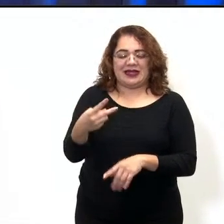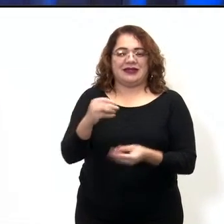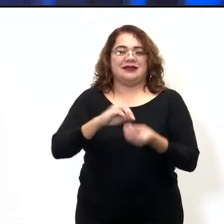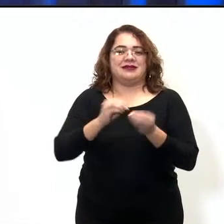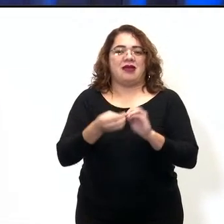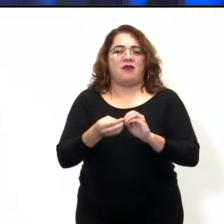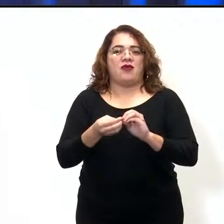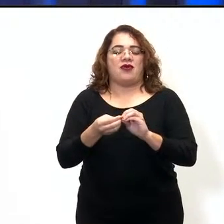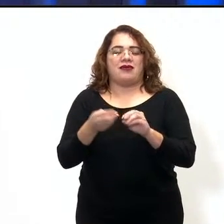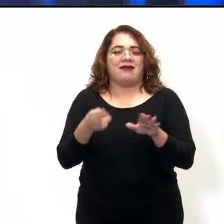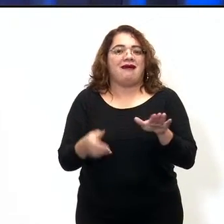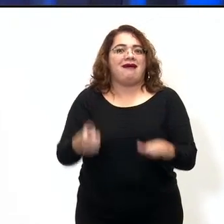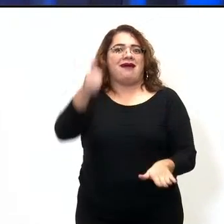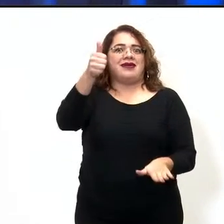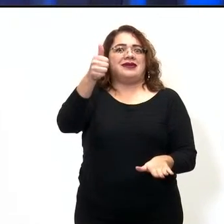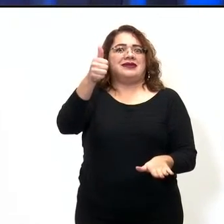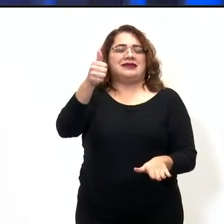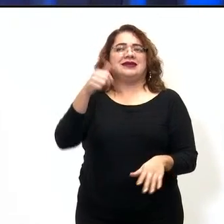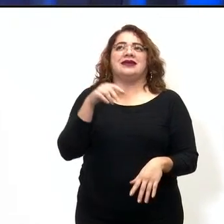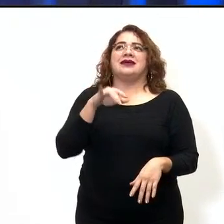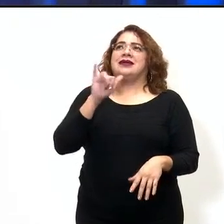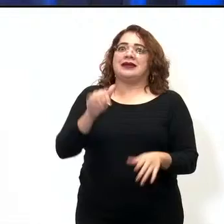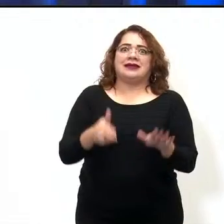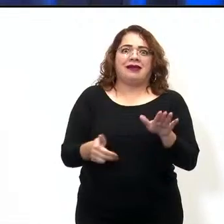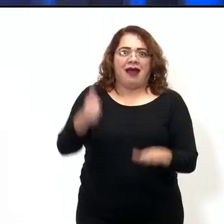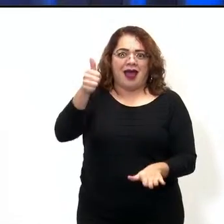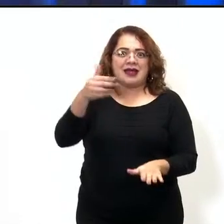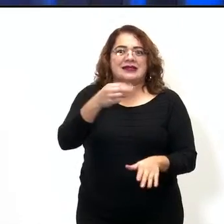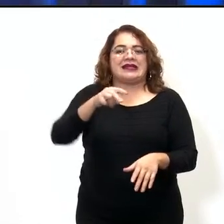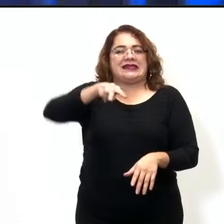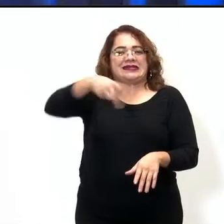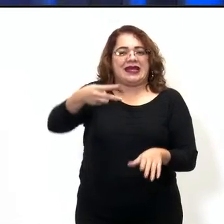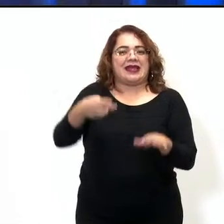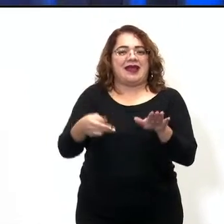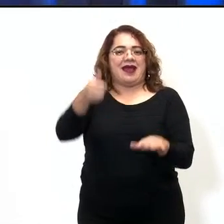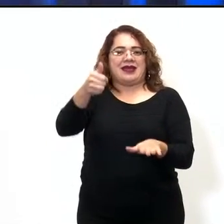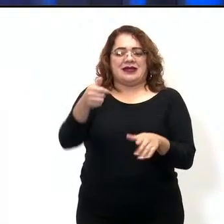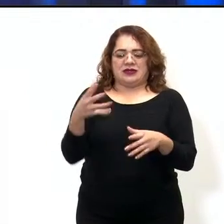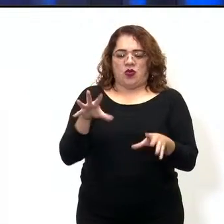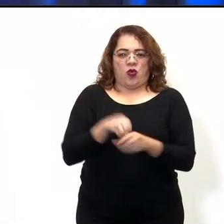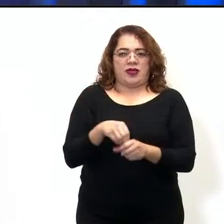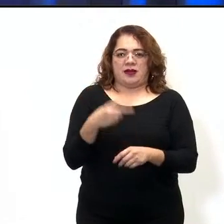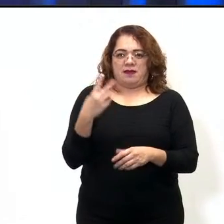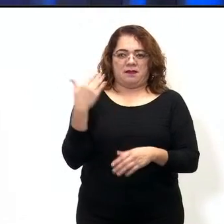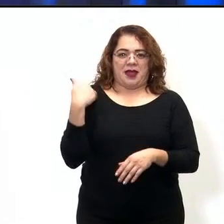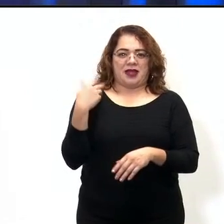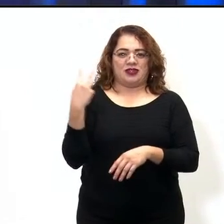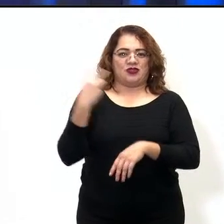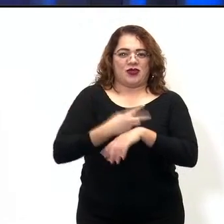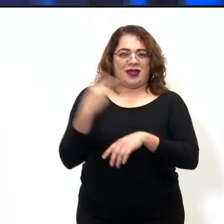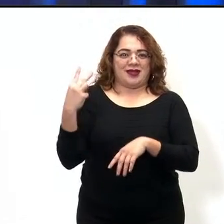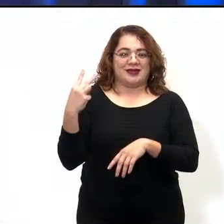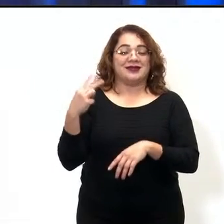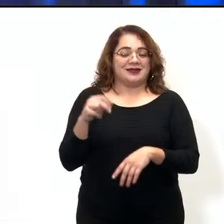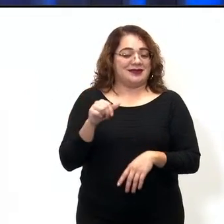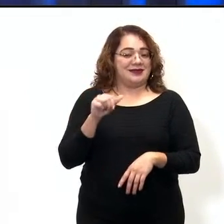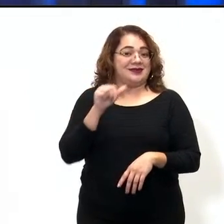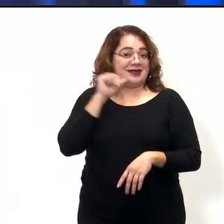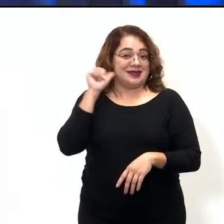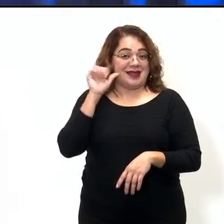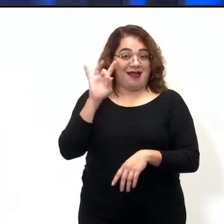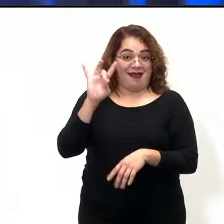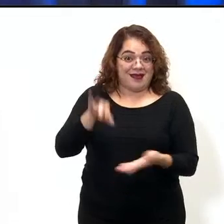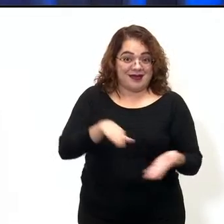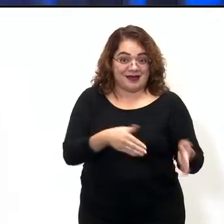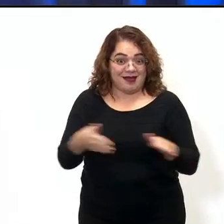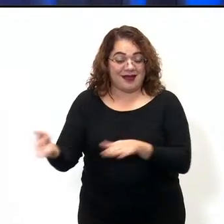deaths that we've had. And so the highest number of deaths and the second highest have just happened in the last 2 days. And what's